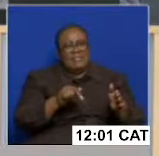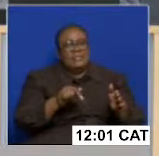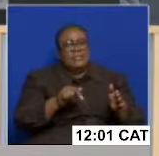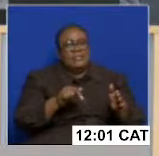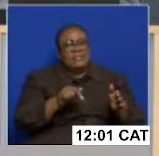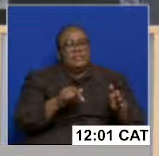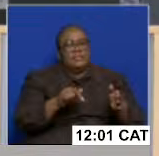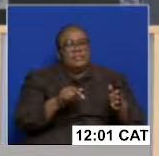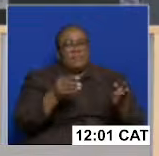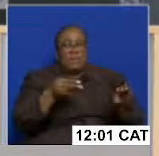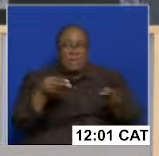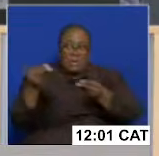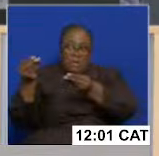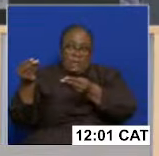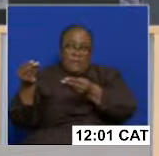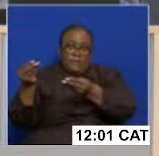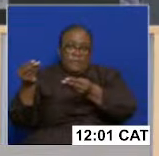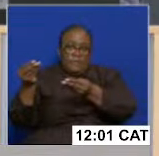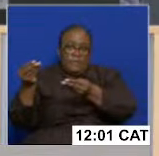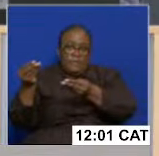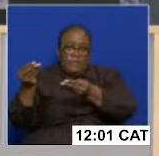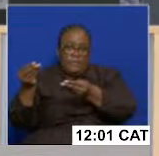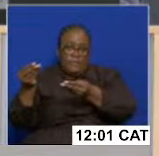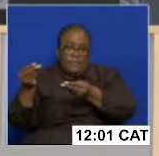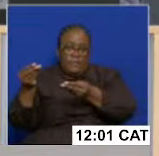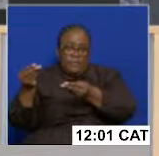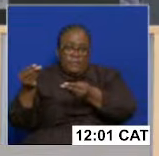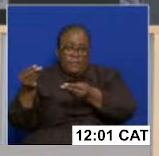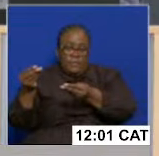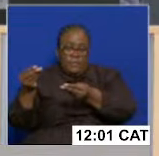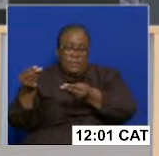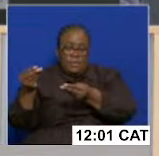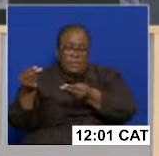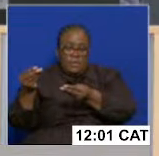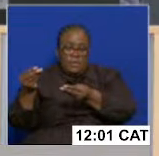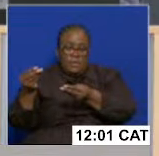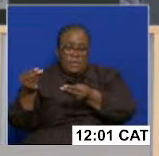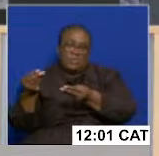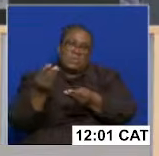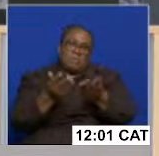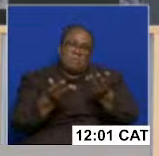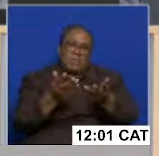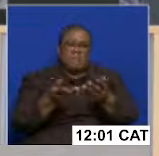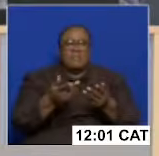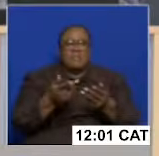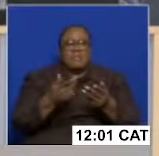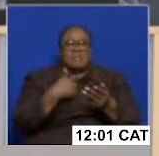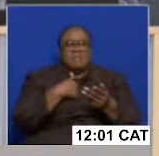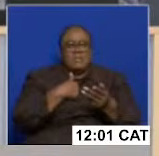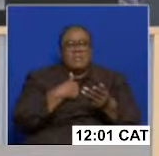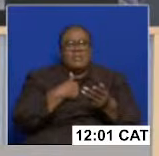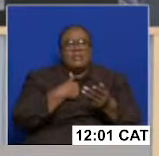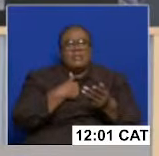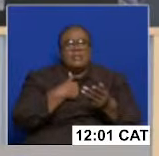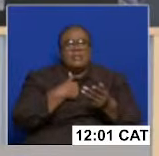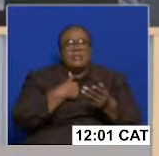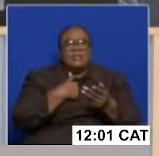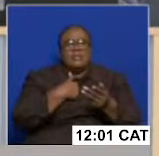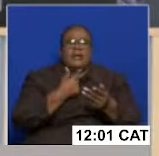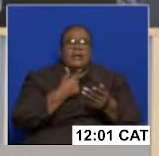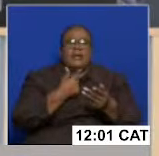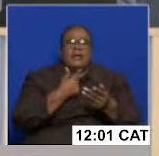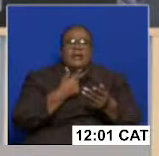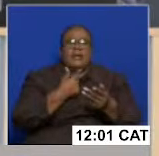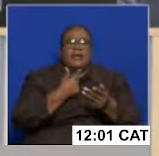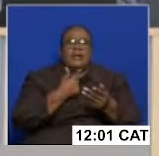Jengo, it means maybe I had to fetch him from where he stays, come and